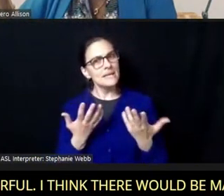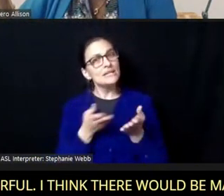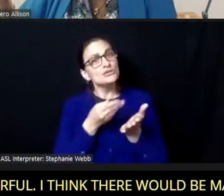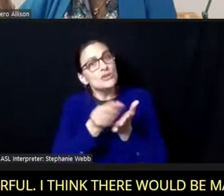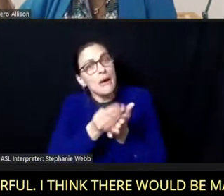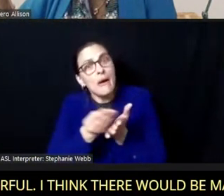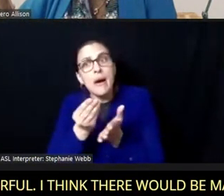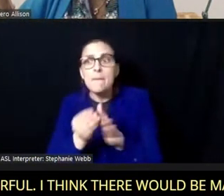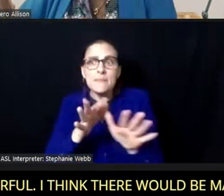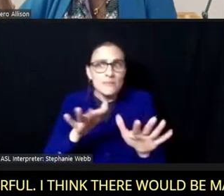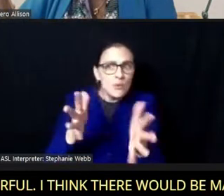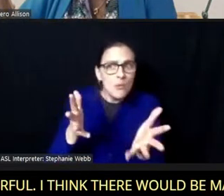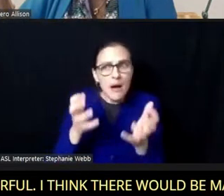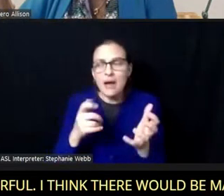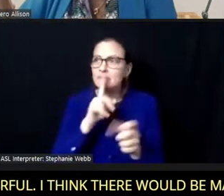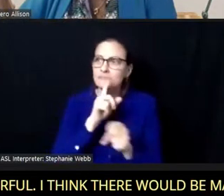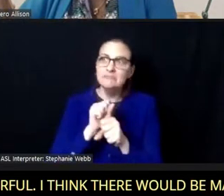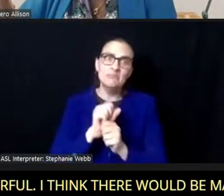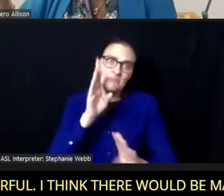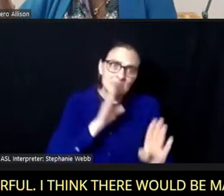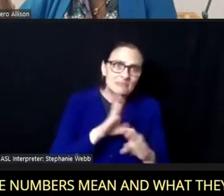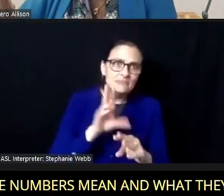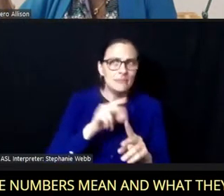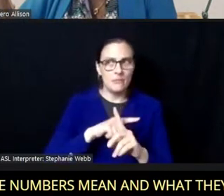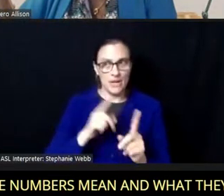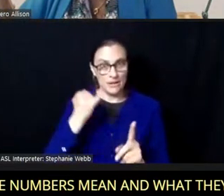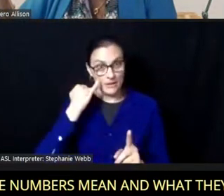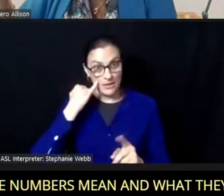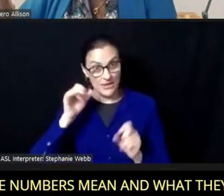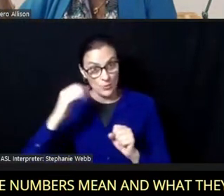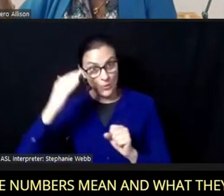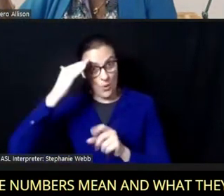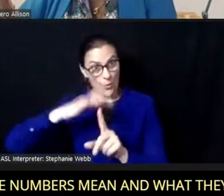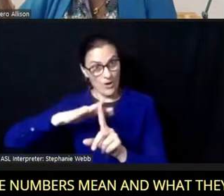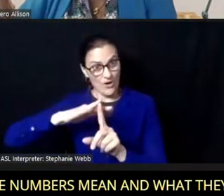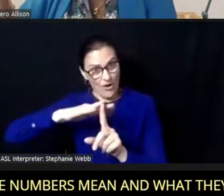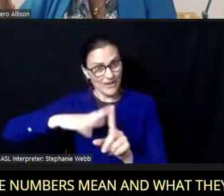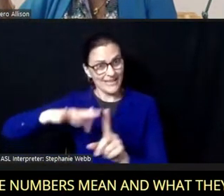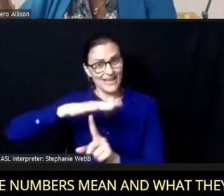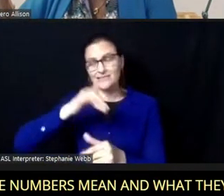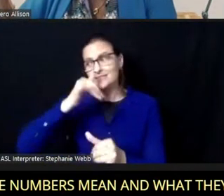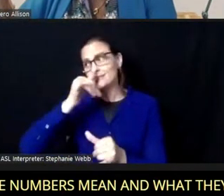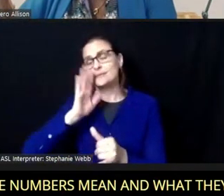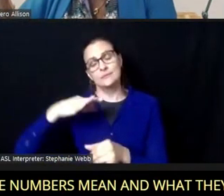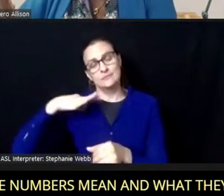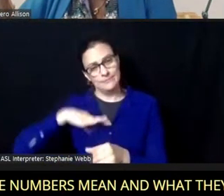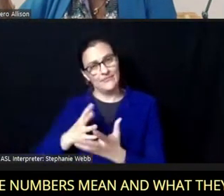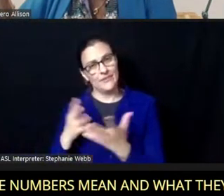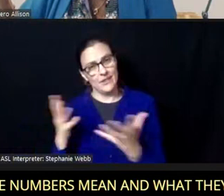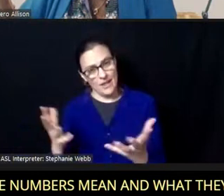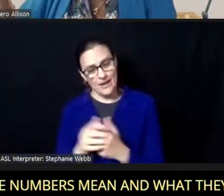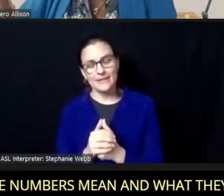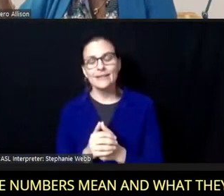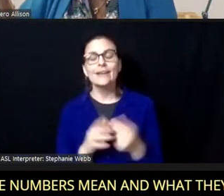from context. To go to your first half of your question about whether or not I had any